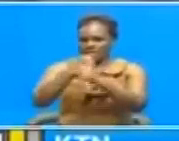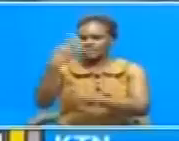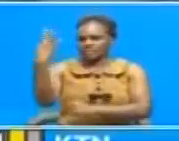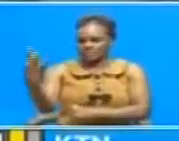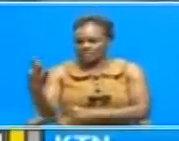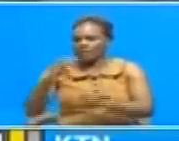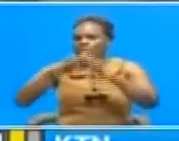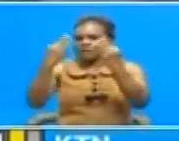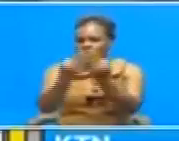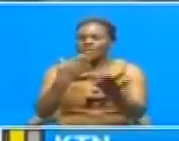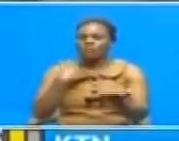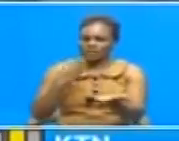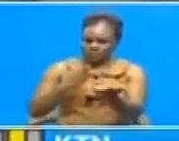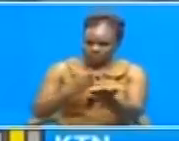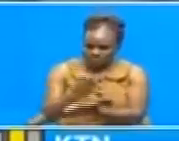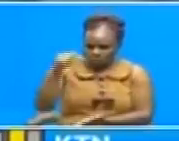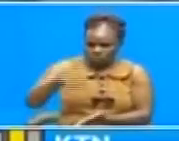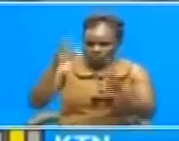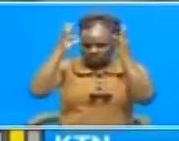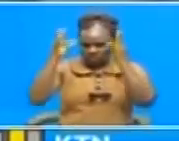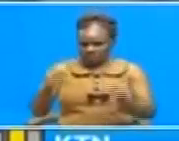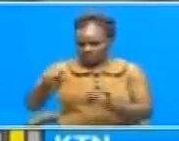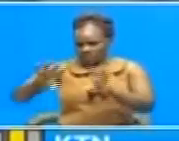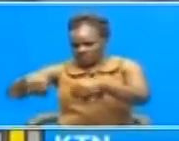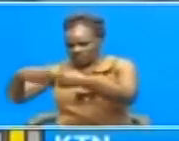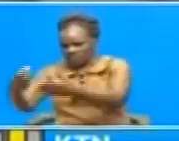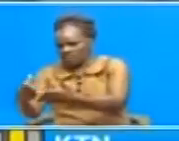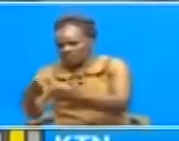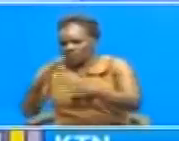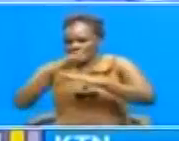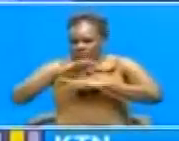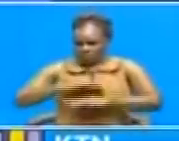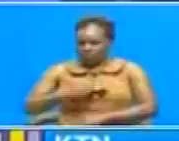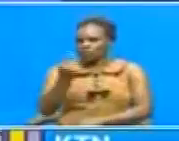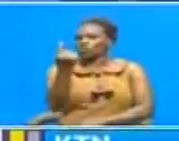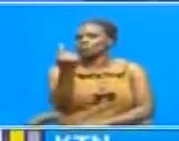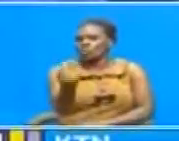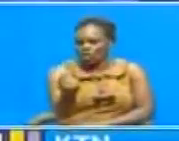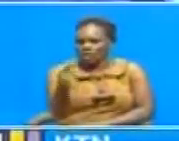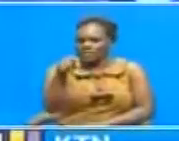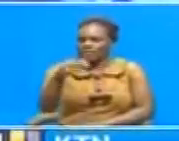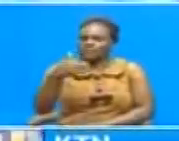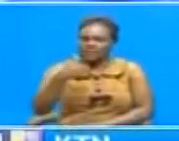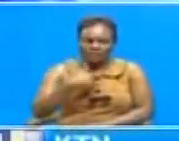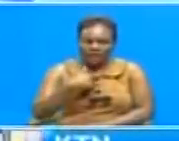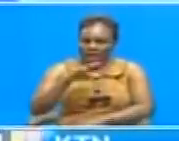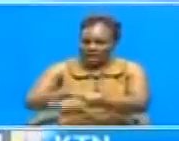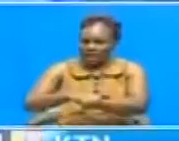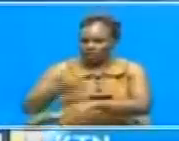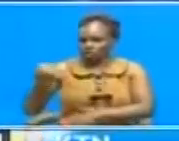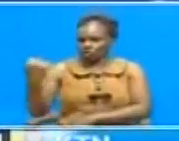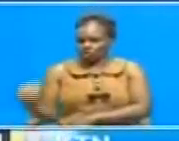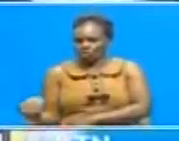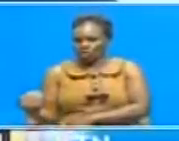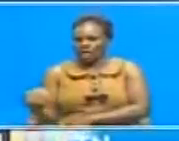been seeking justice, and today's ruling, they say, has given them a bit of reprieve. For now, though, they have located their daughter to a